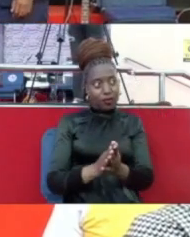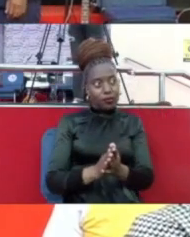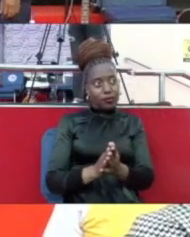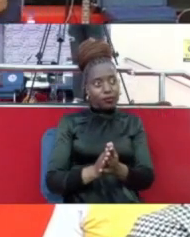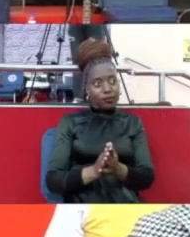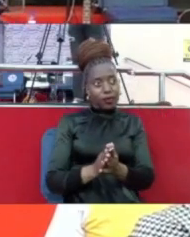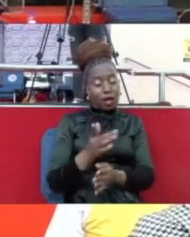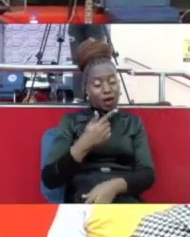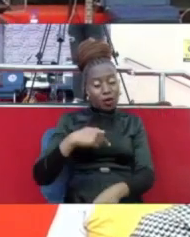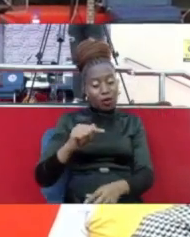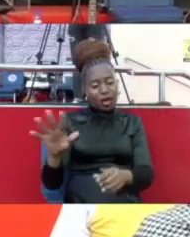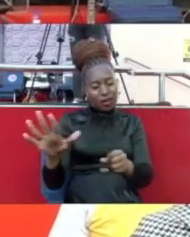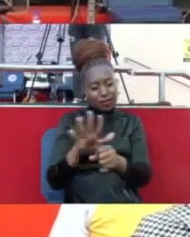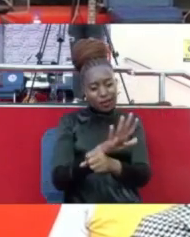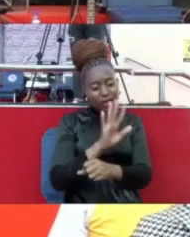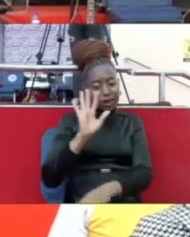five churches